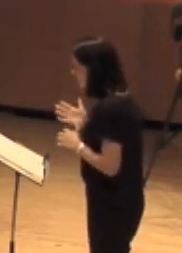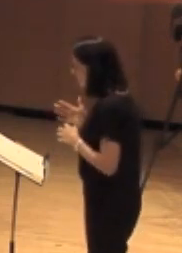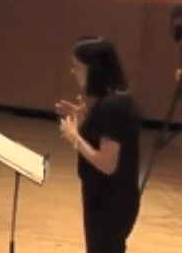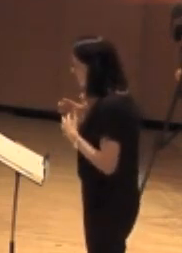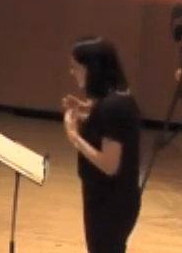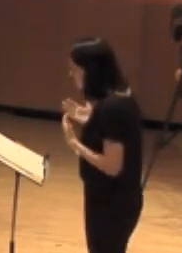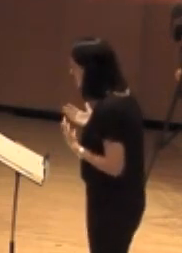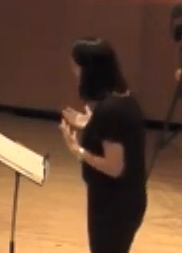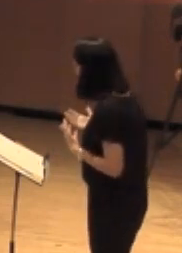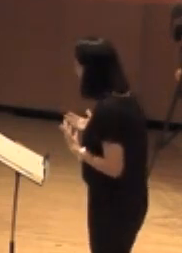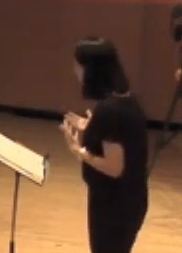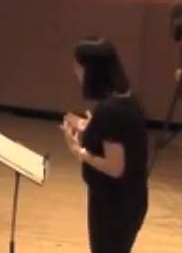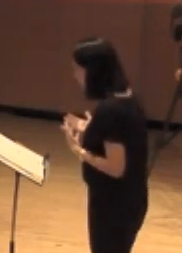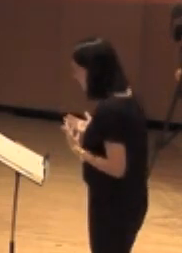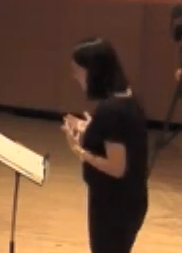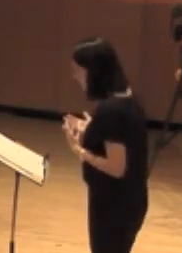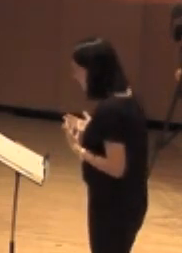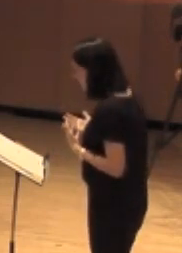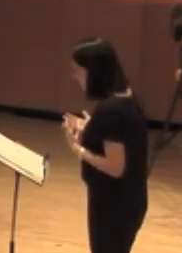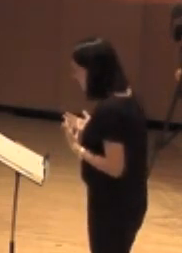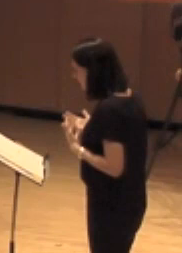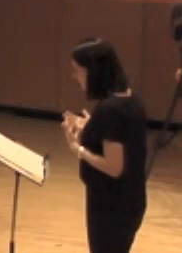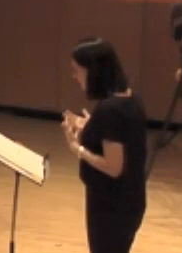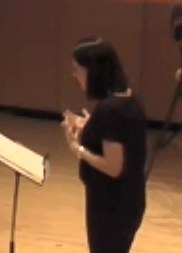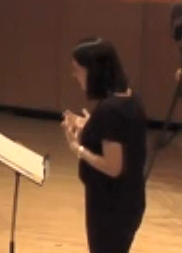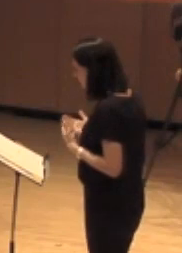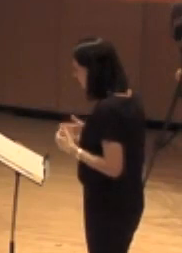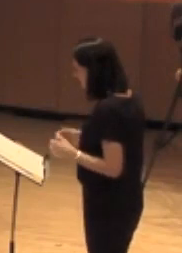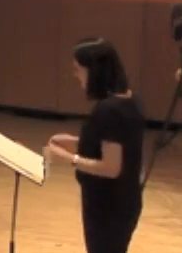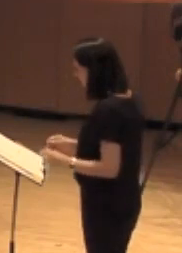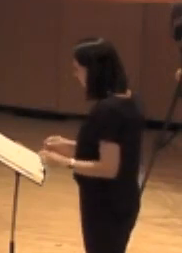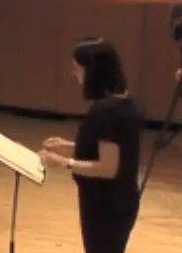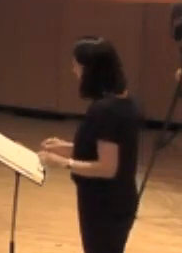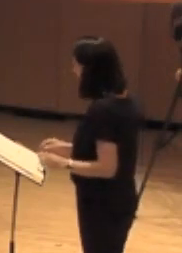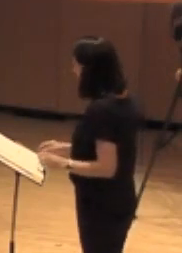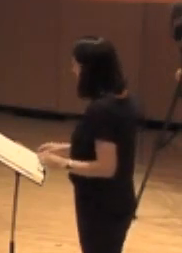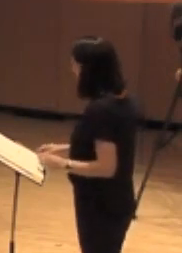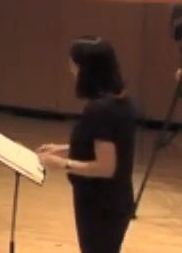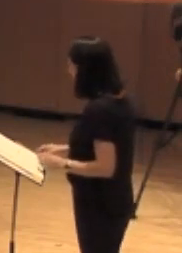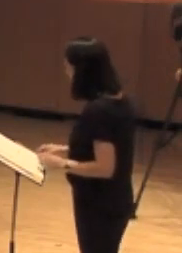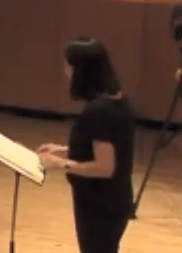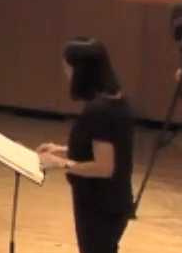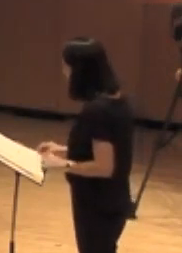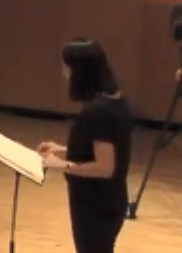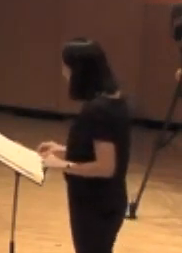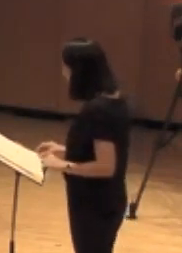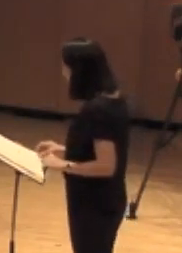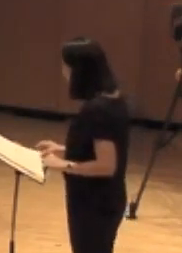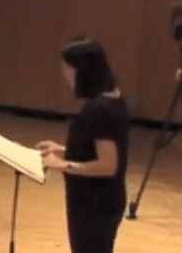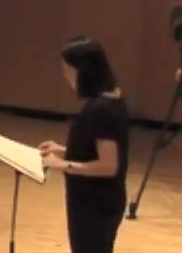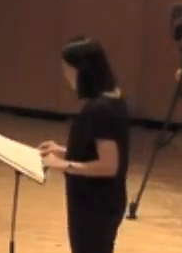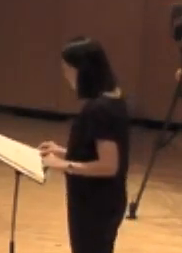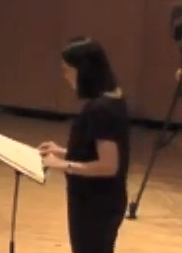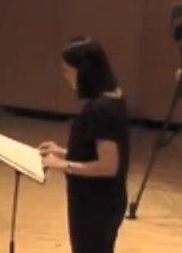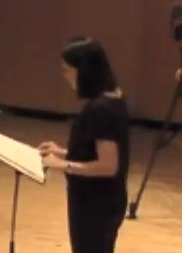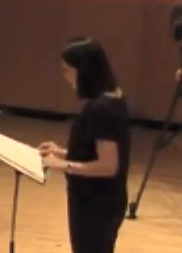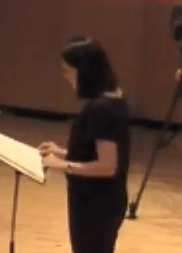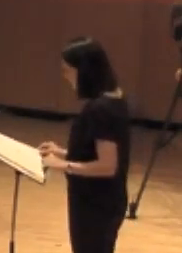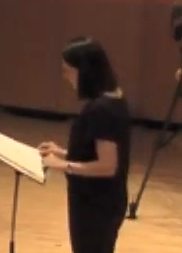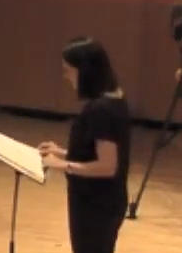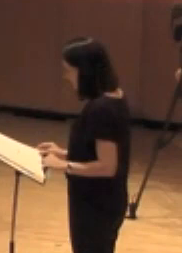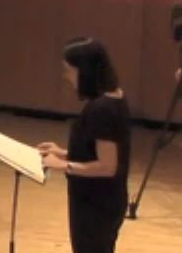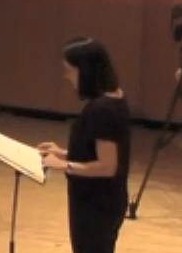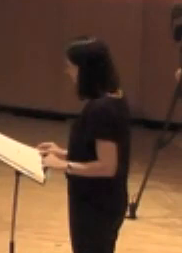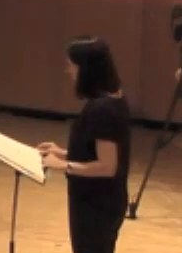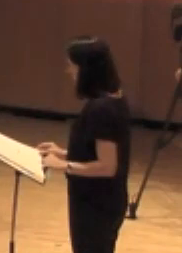of course but it is you who is there she and the friend walk towards each other for you how is it for you